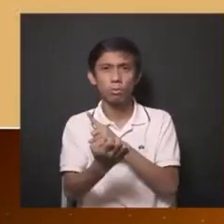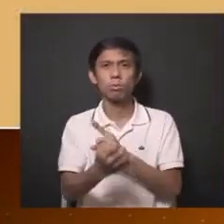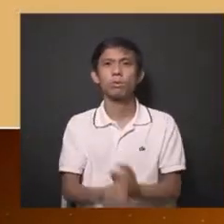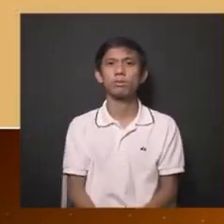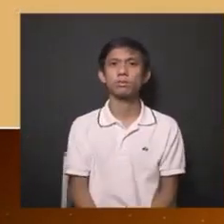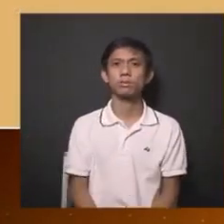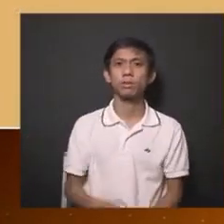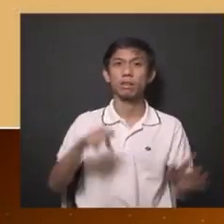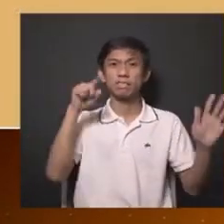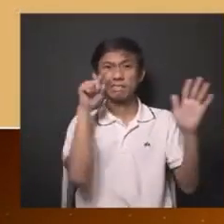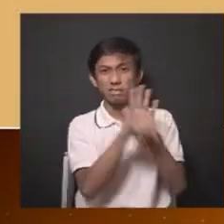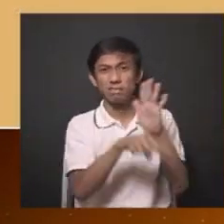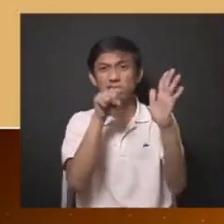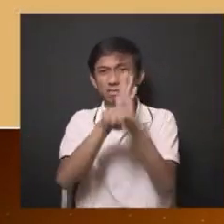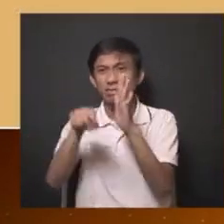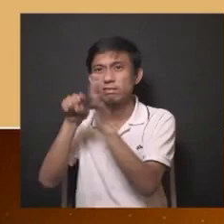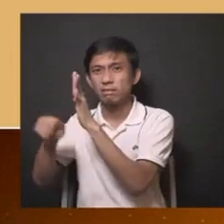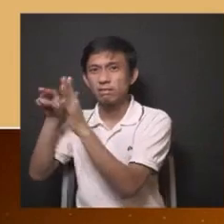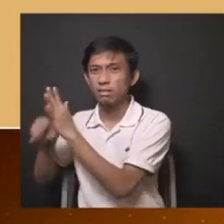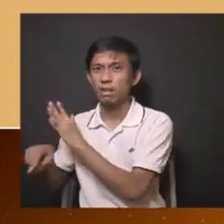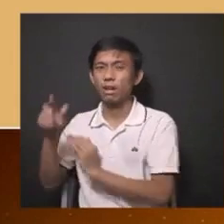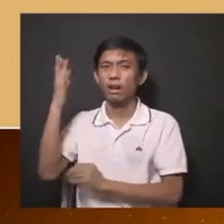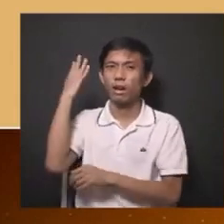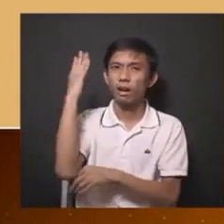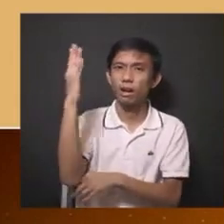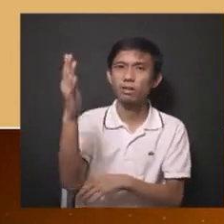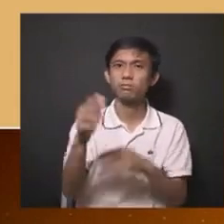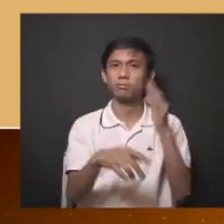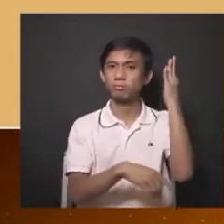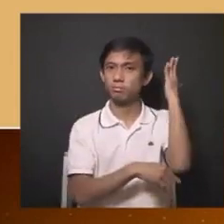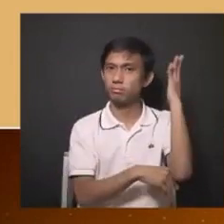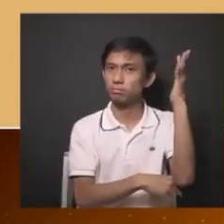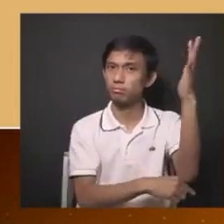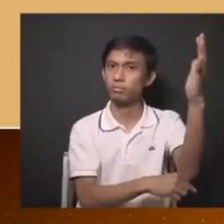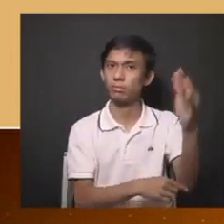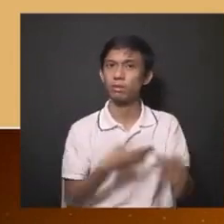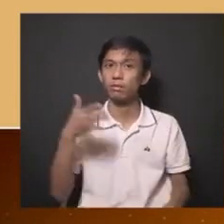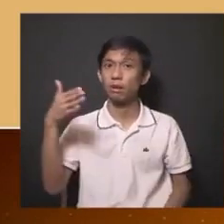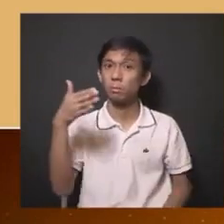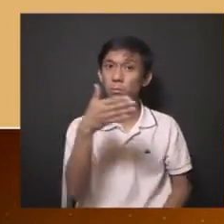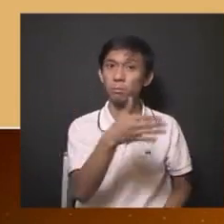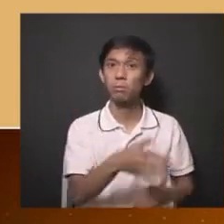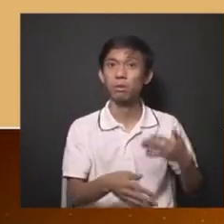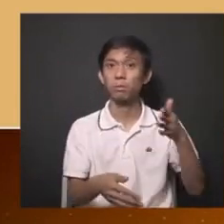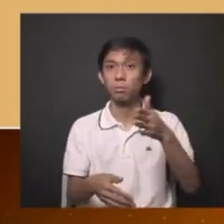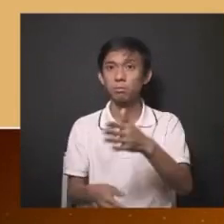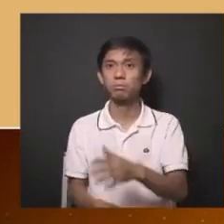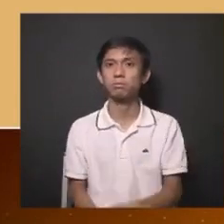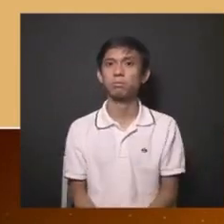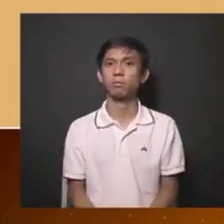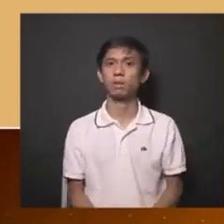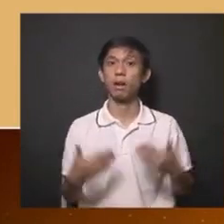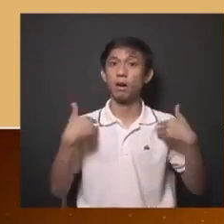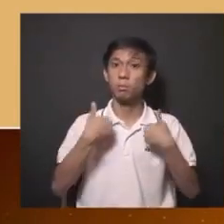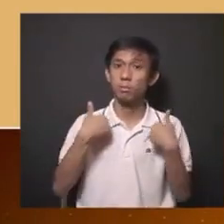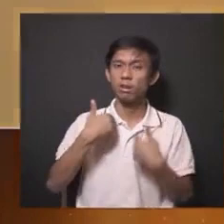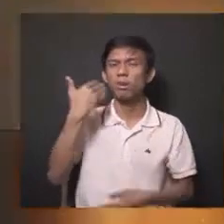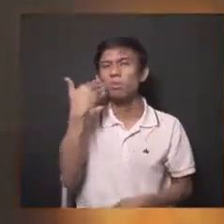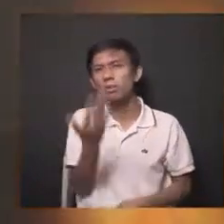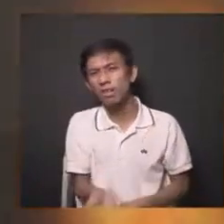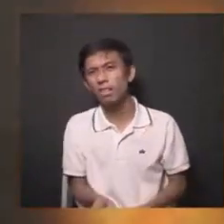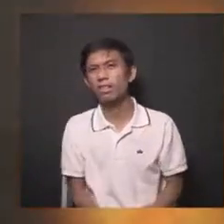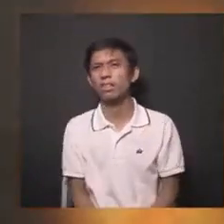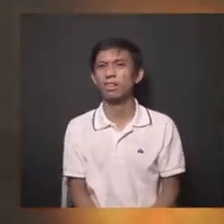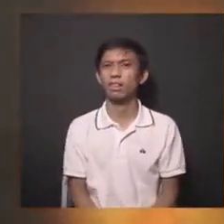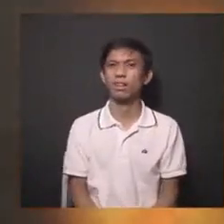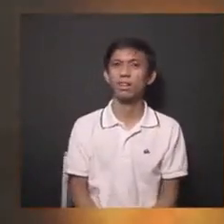but ecocide is the killing of the ecosystem. God created you to be good. But sometimes we